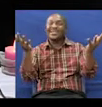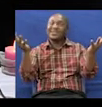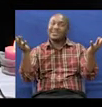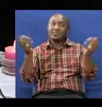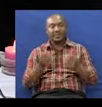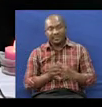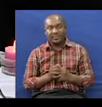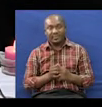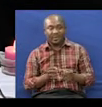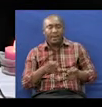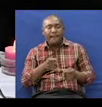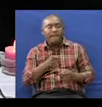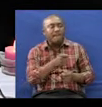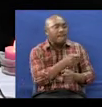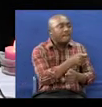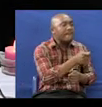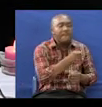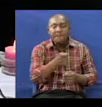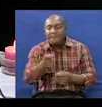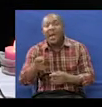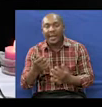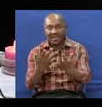So candle used for lighting purpose.